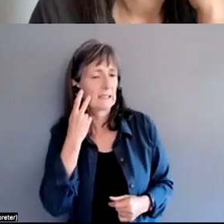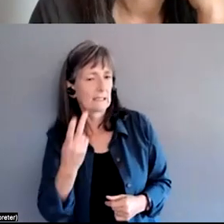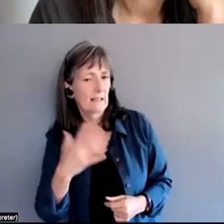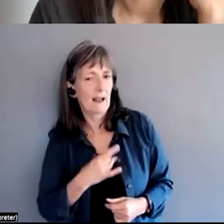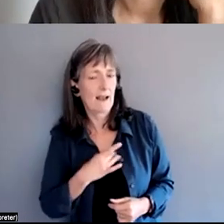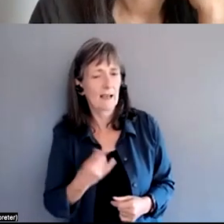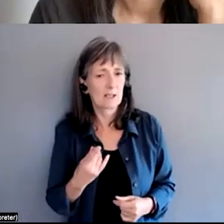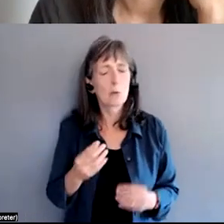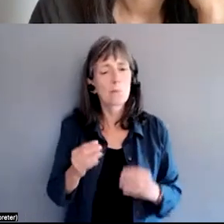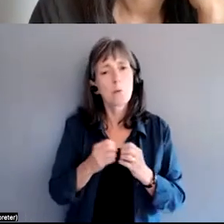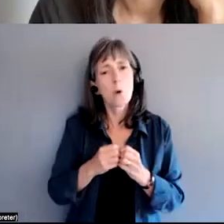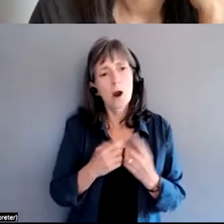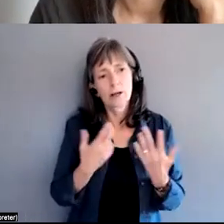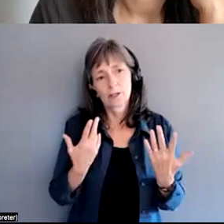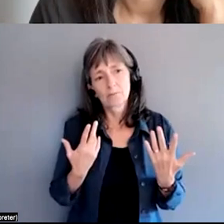forward in terms of